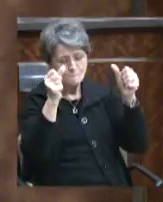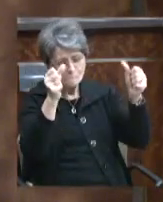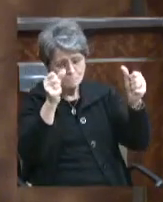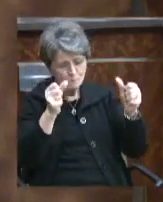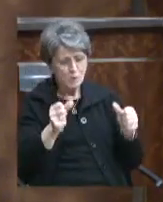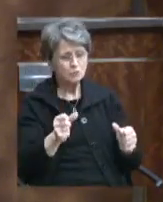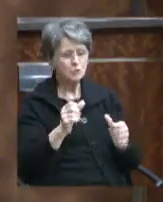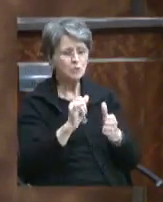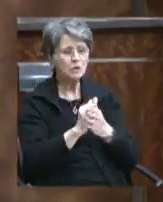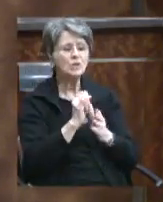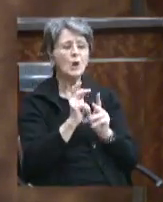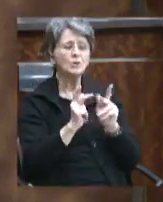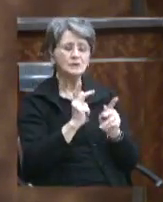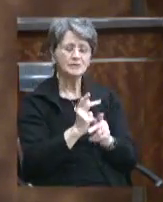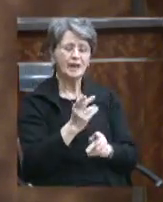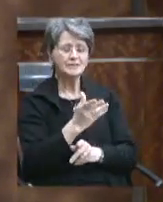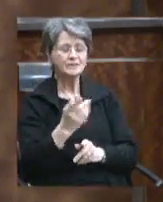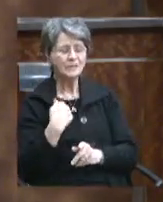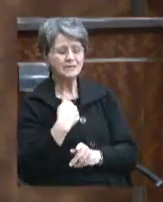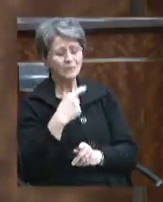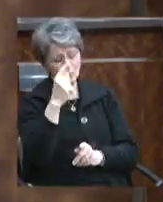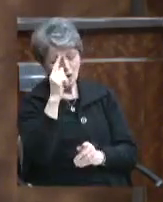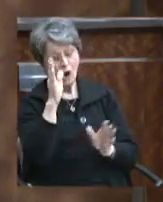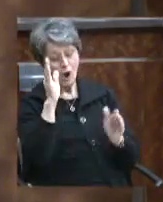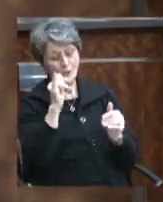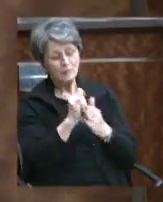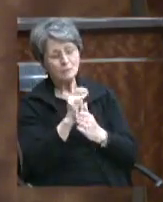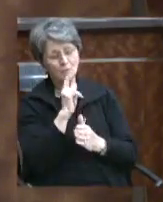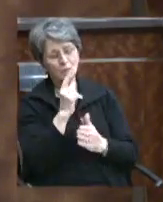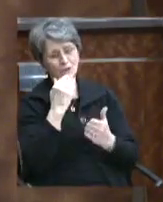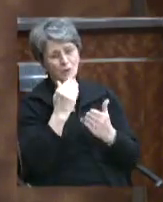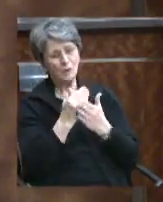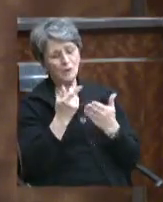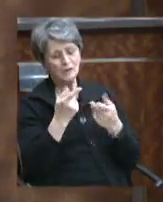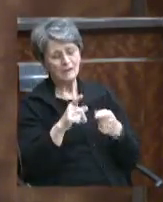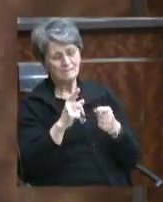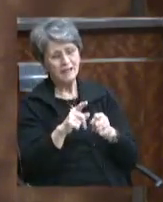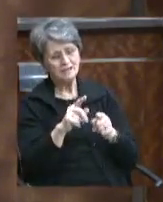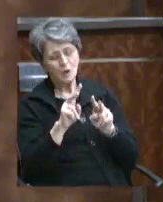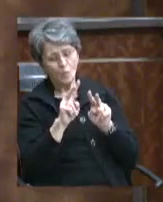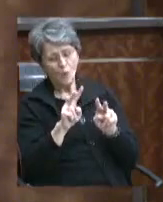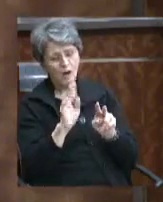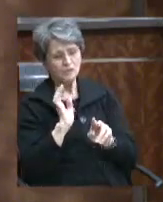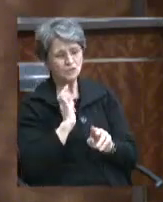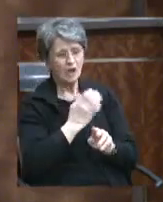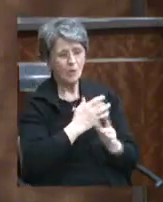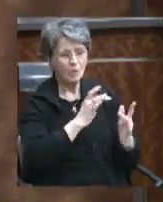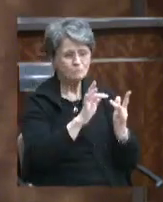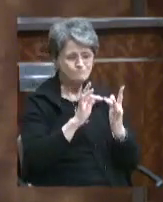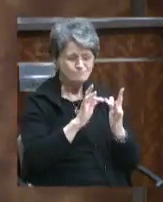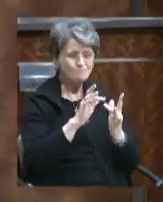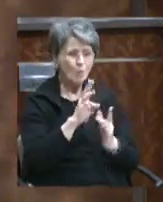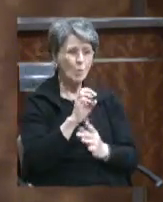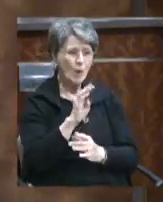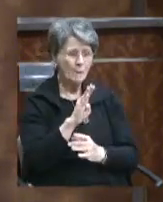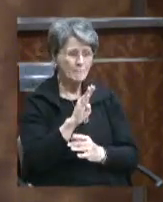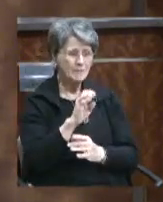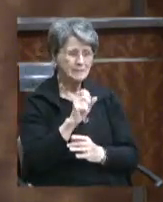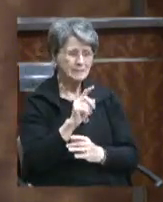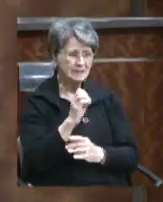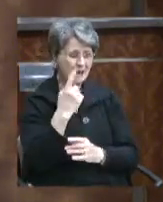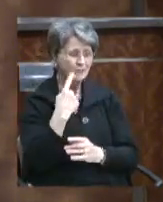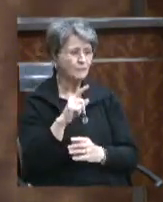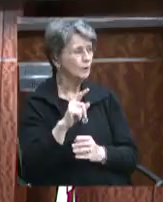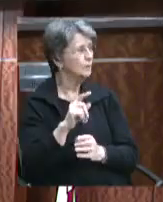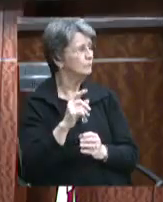thing. So we're hoping that it's going to turn out to be a really good event, and we just ask you to watch our website and for announcements